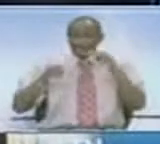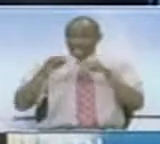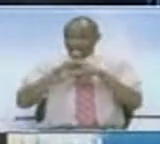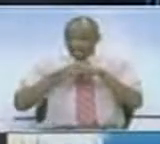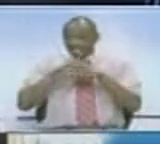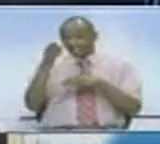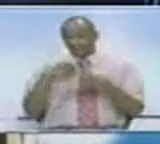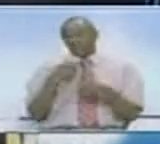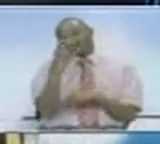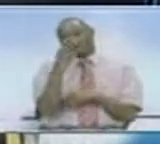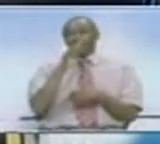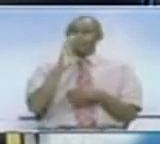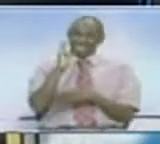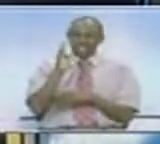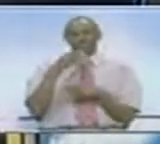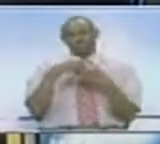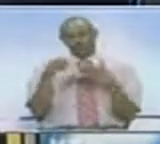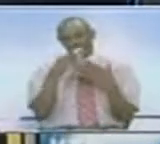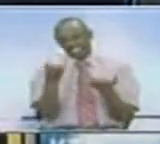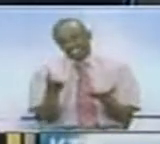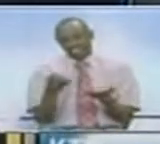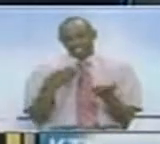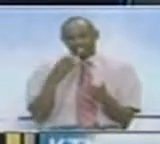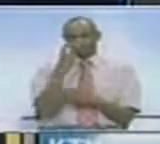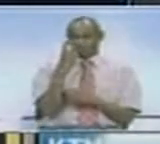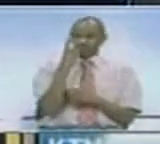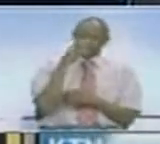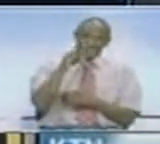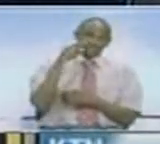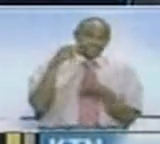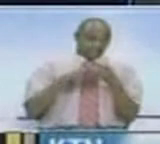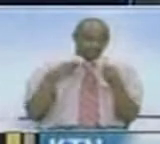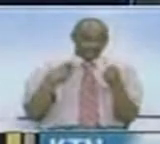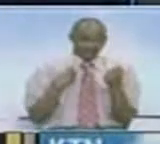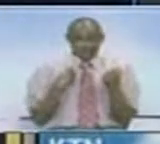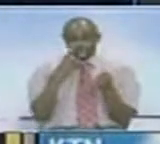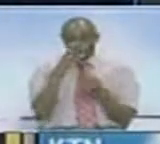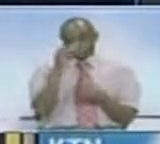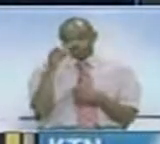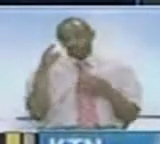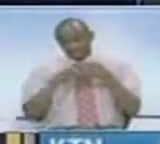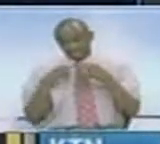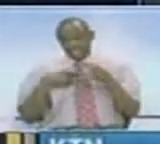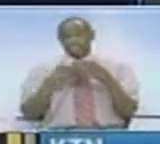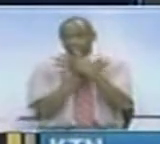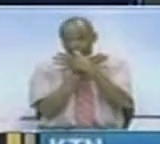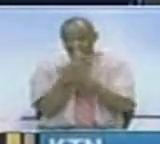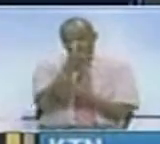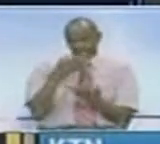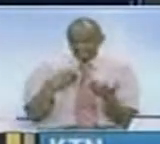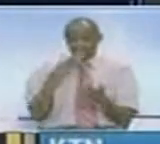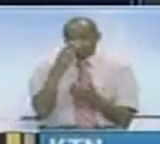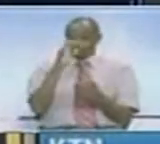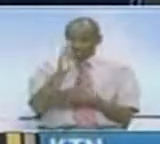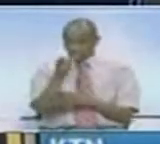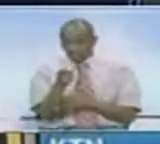cost about $4 billion. In 2006 in Germany cost about $6 billion. And the previous one before that, which was in